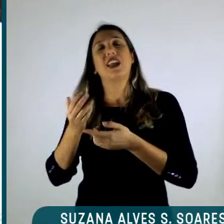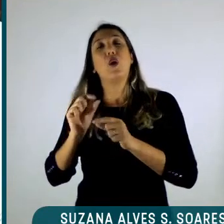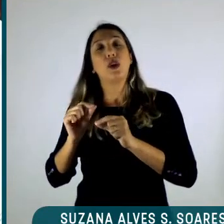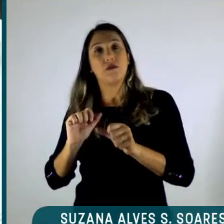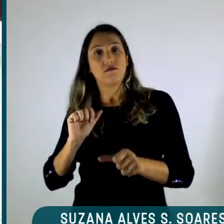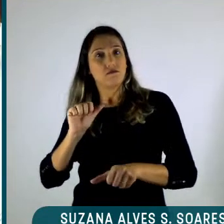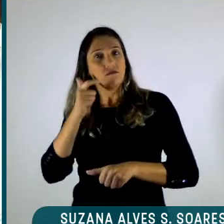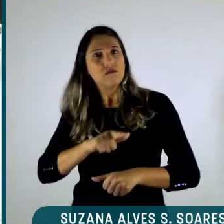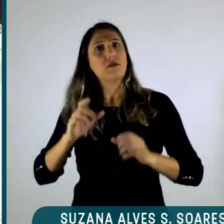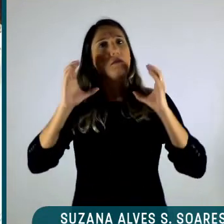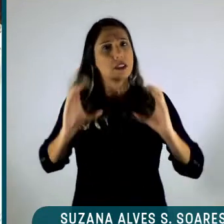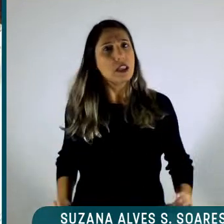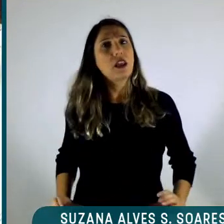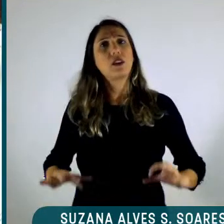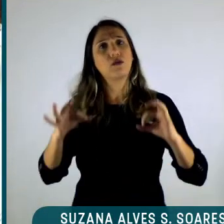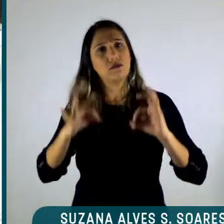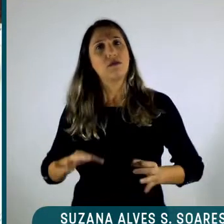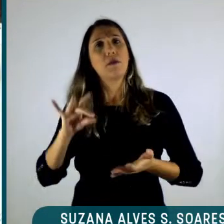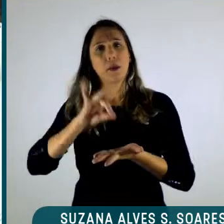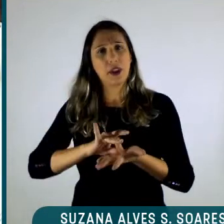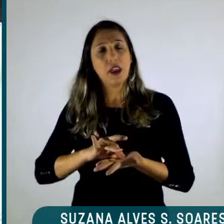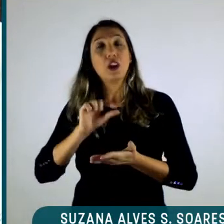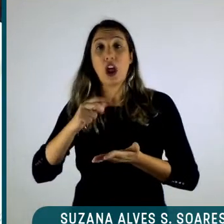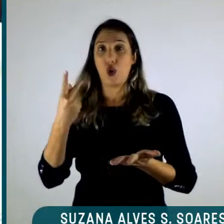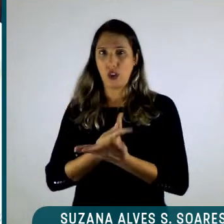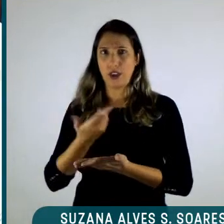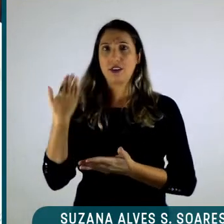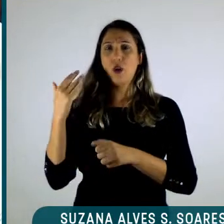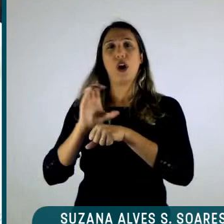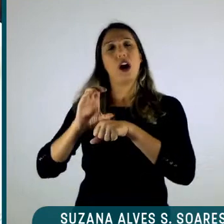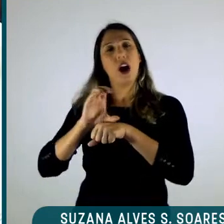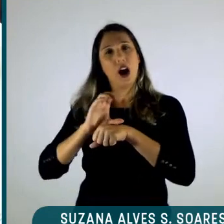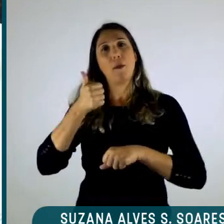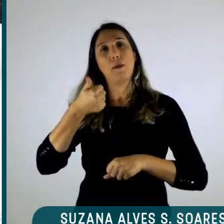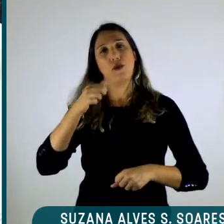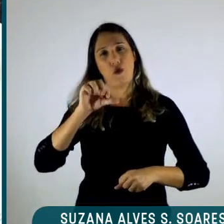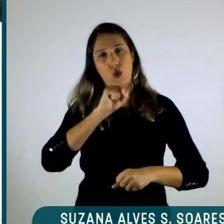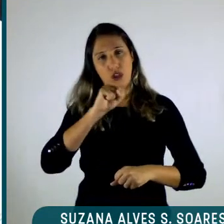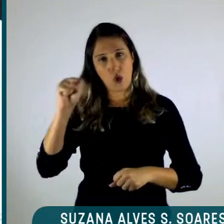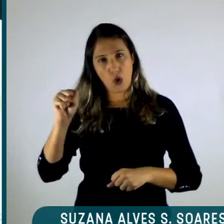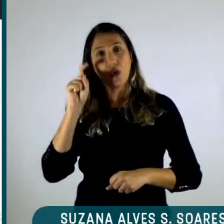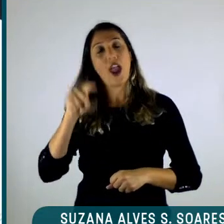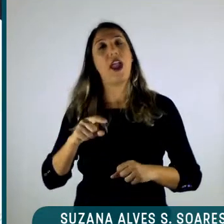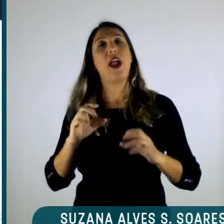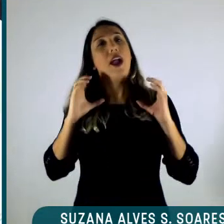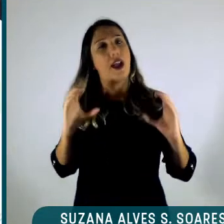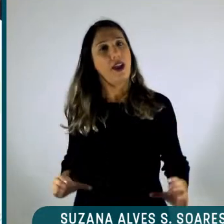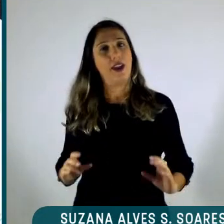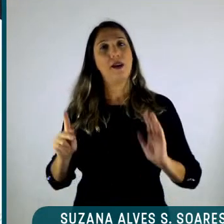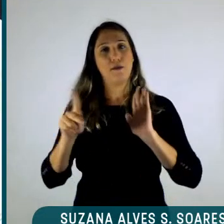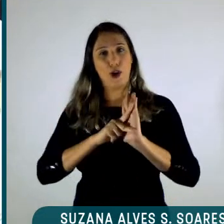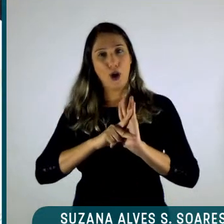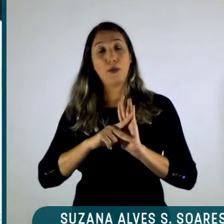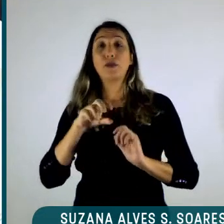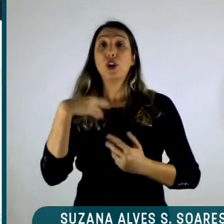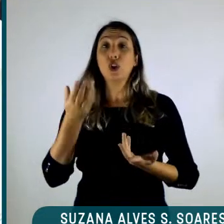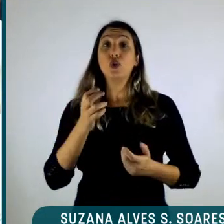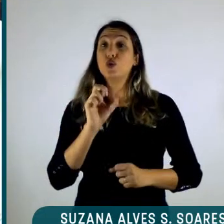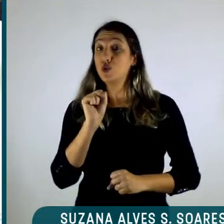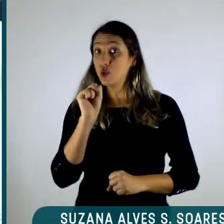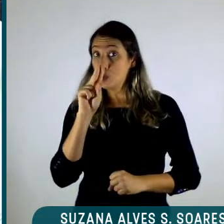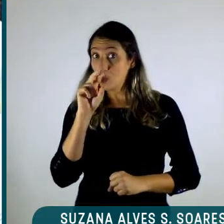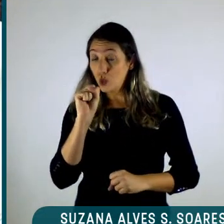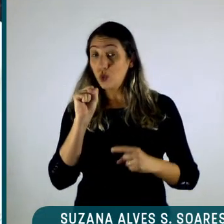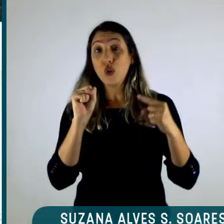with some type of assistantialism actions, but now